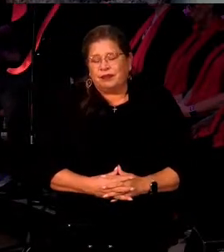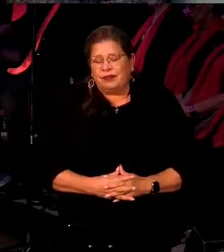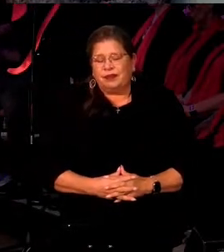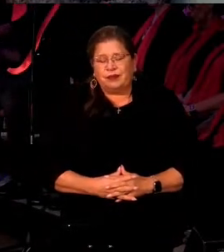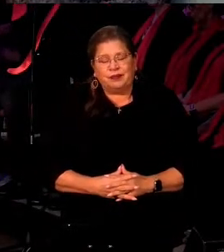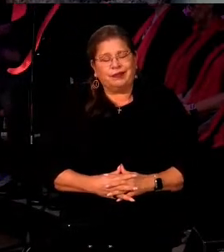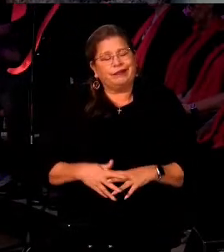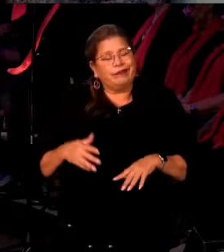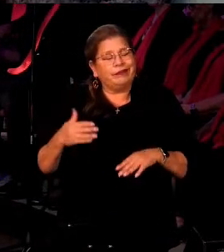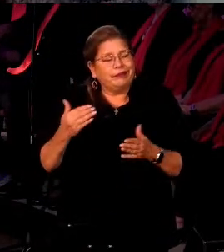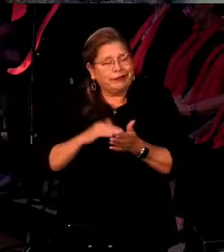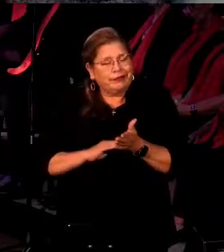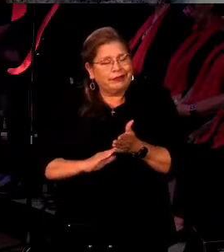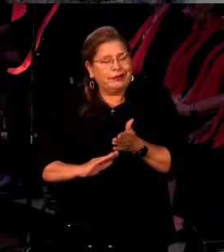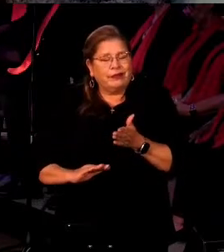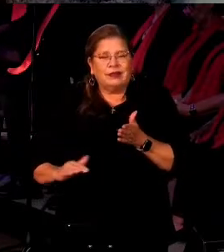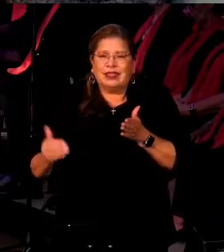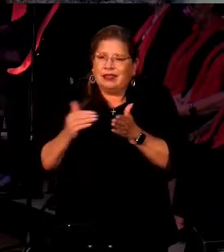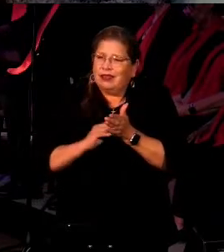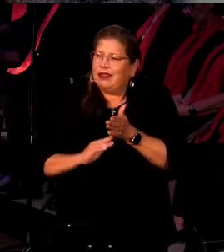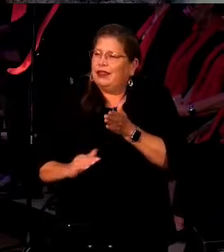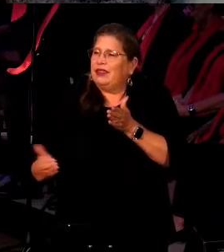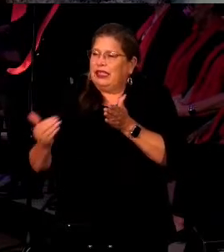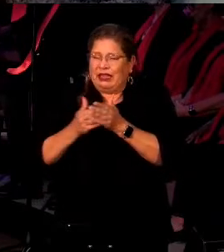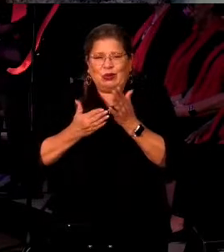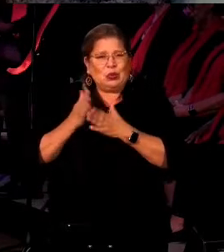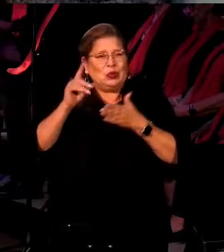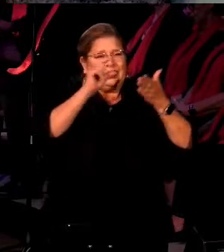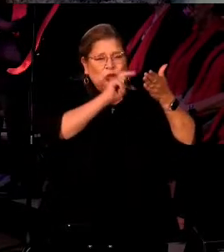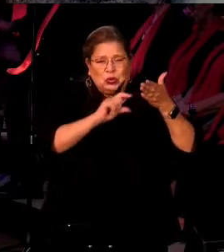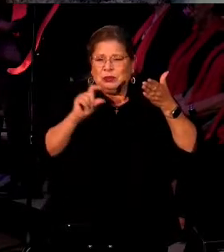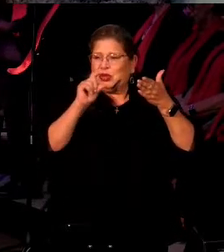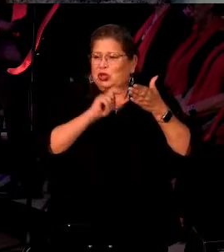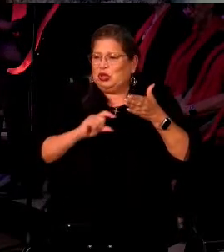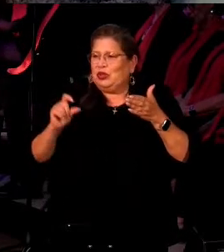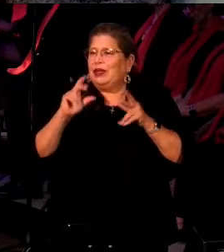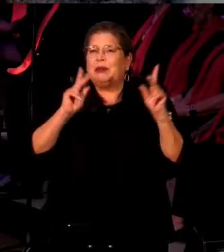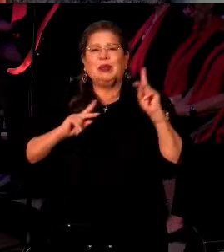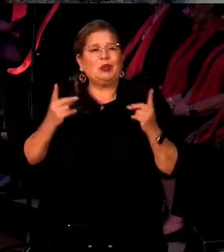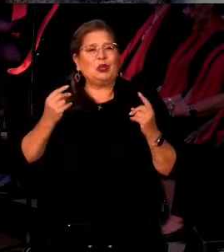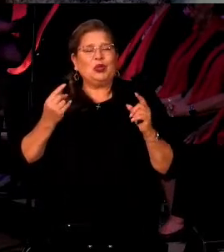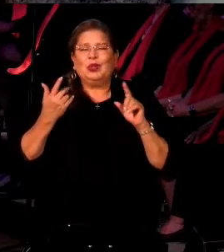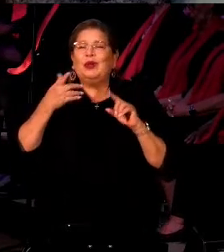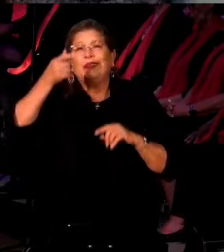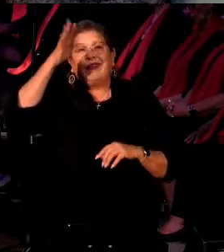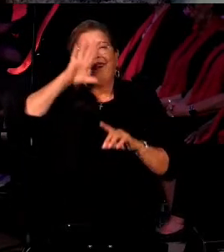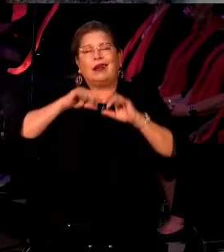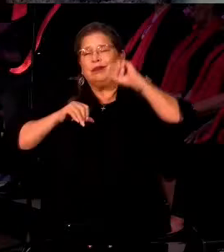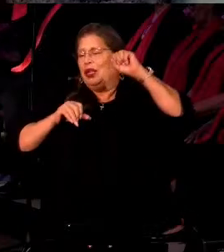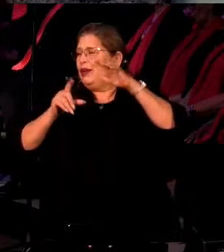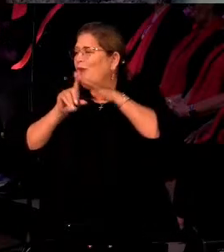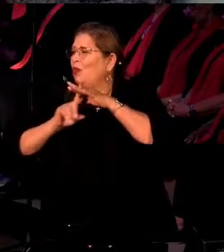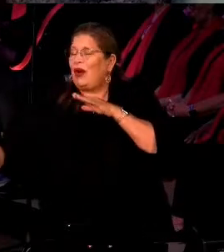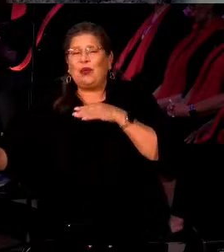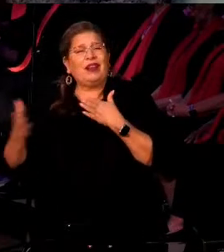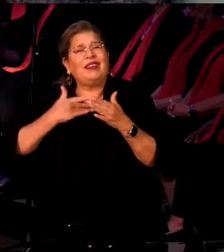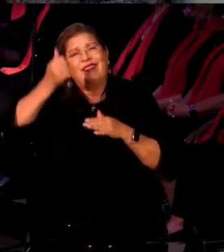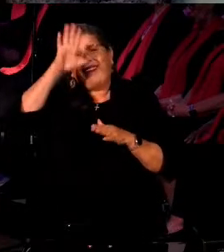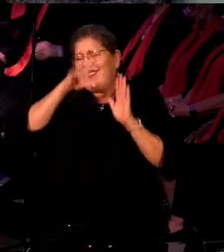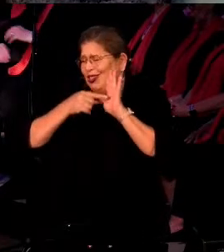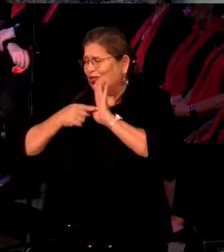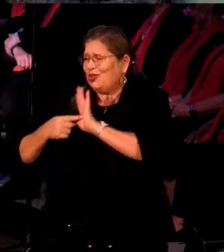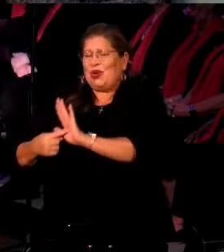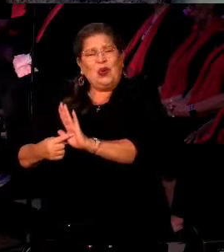Time and time again throughout all Scripture, people chose to run away from God. Even after God showed